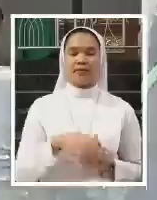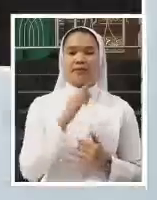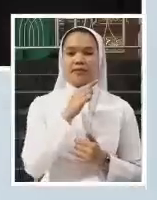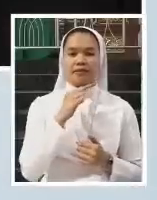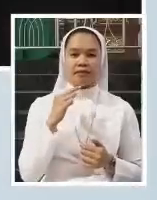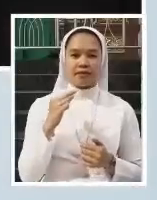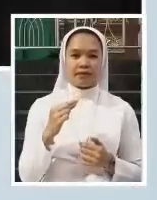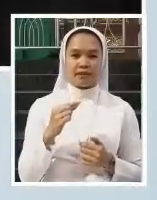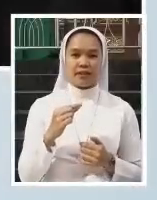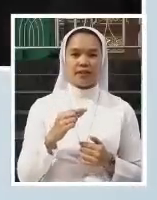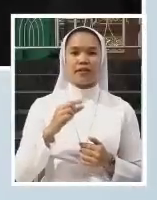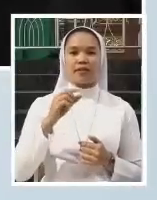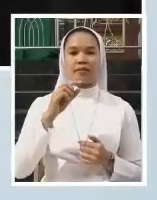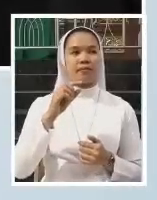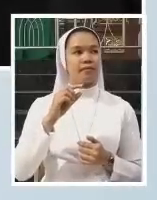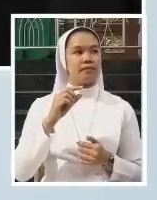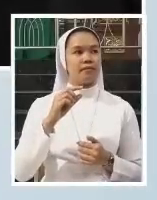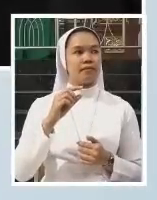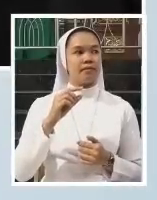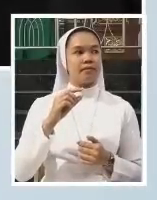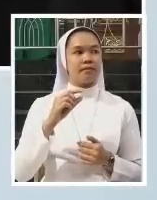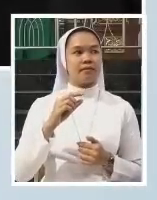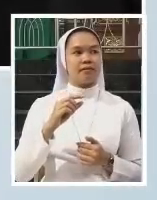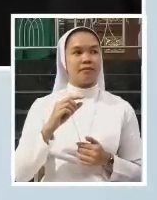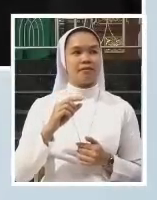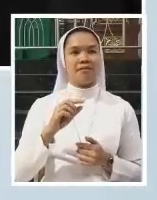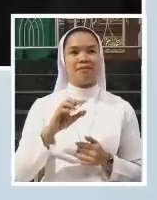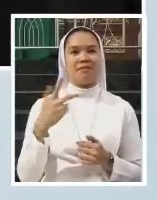Father Emil Balis, ano ni, takaayon dig.